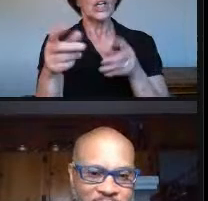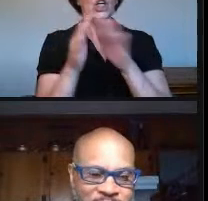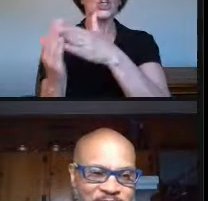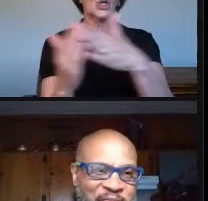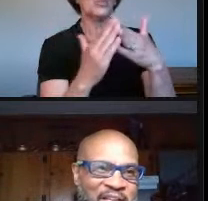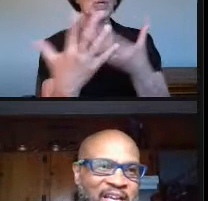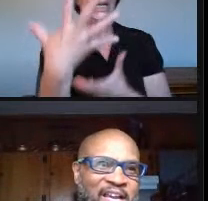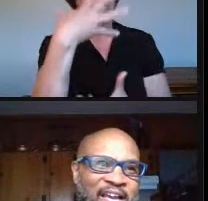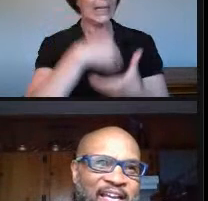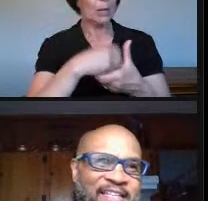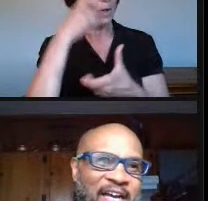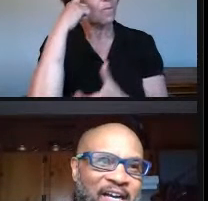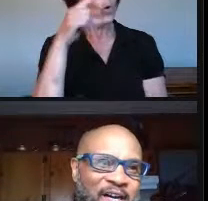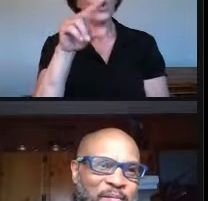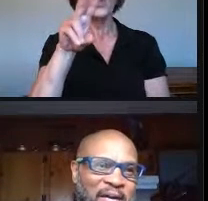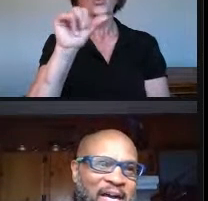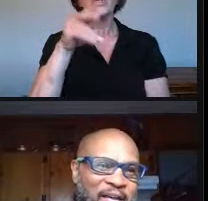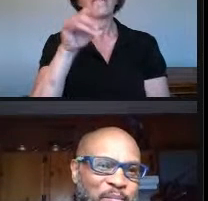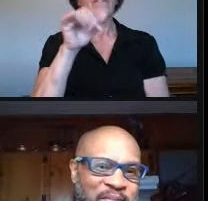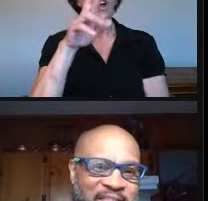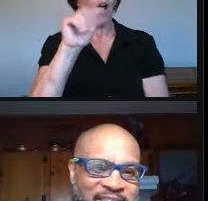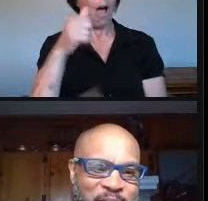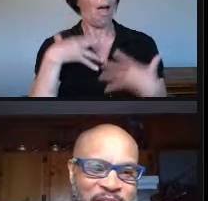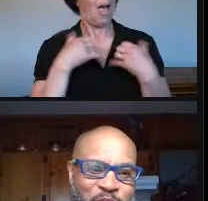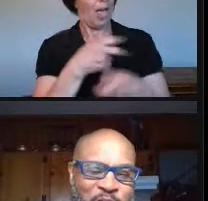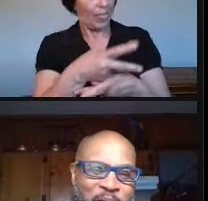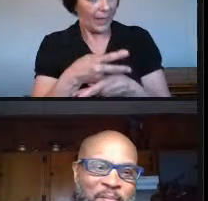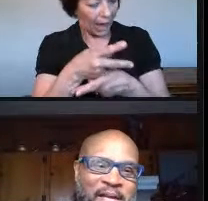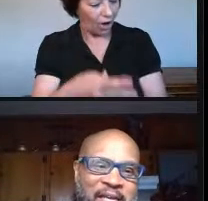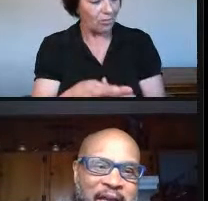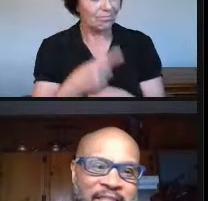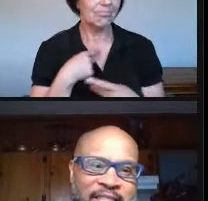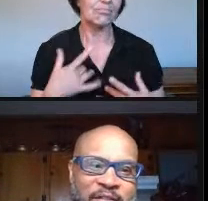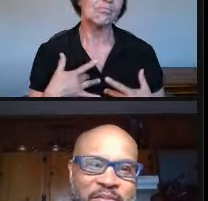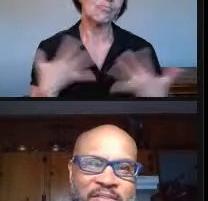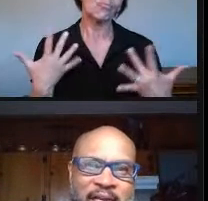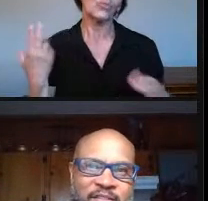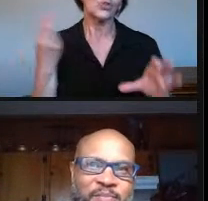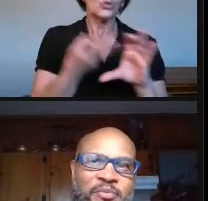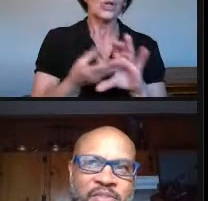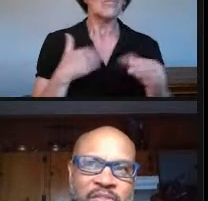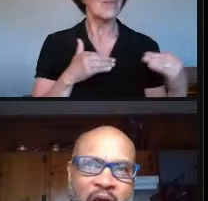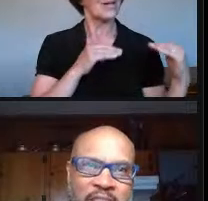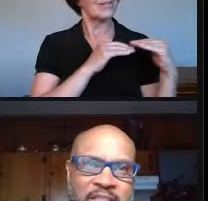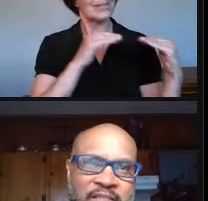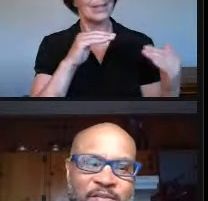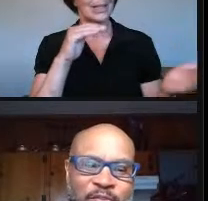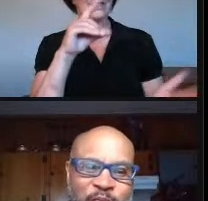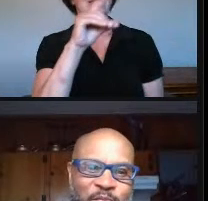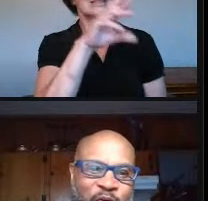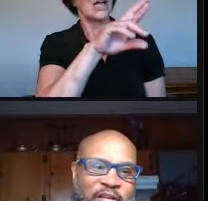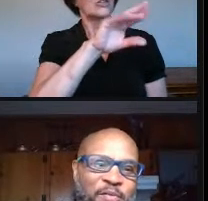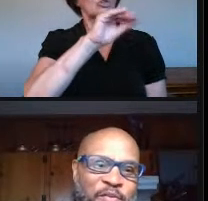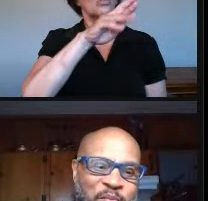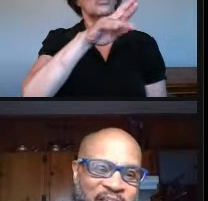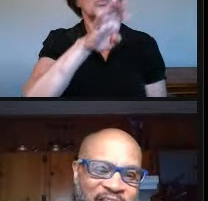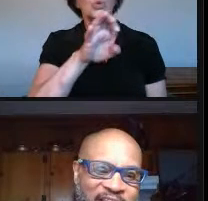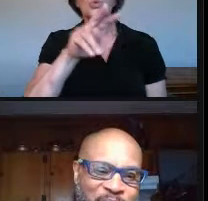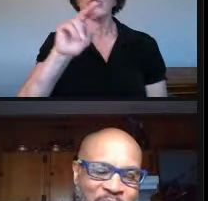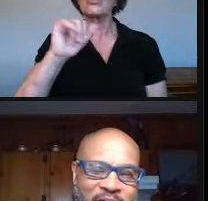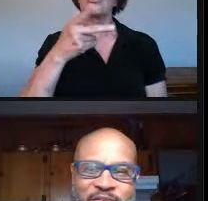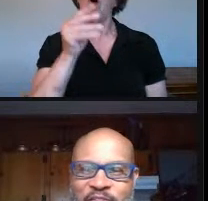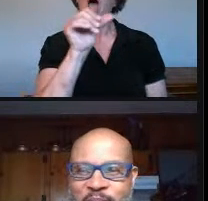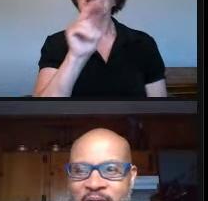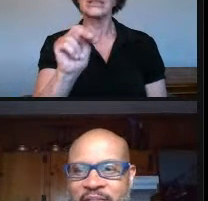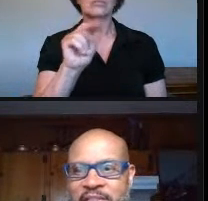Univera Healthcare. And I am pleased to be joined by my colleague, who is Dr. Bruce Naughton, who's been working with